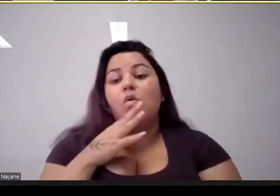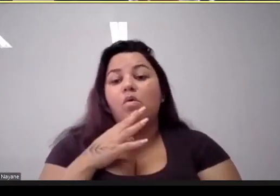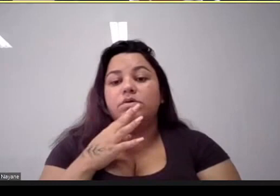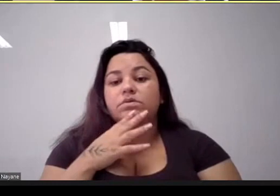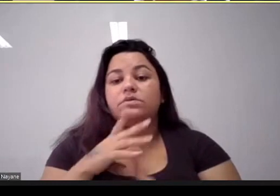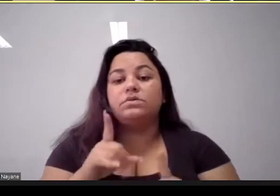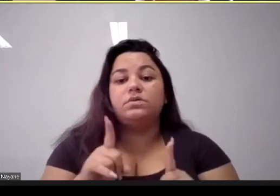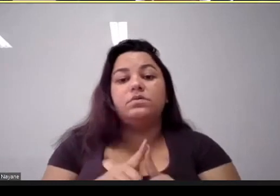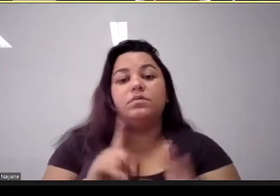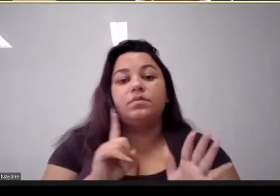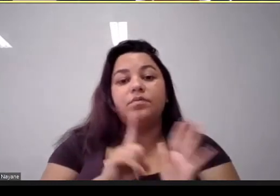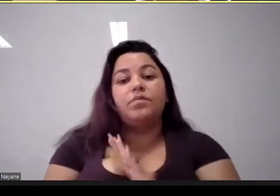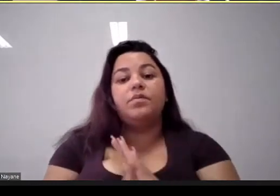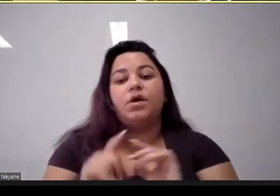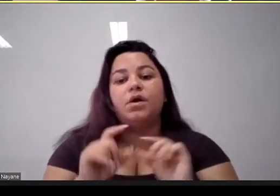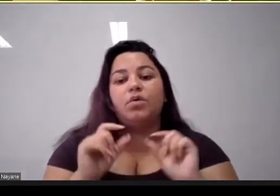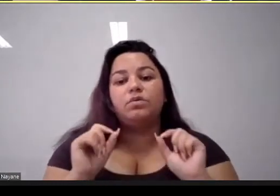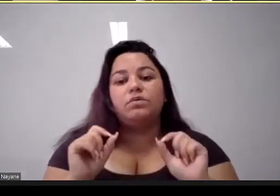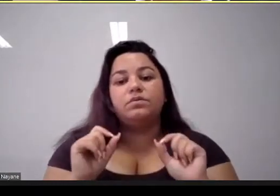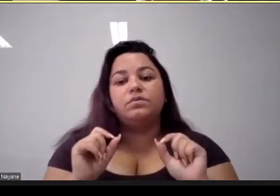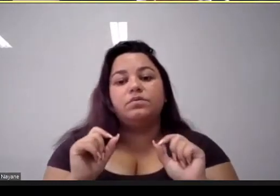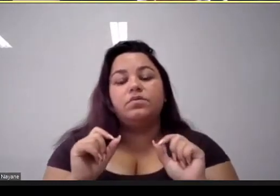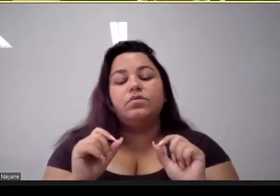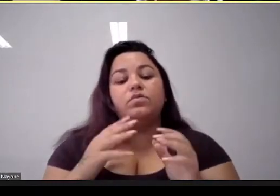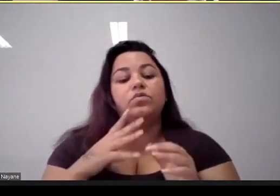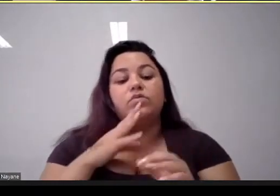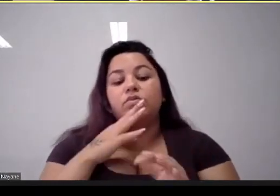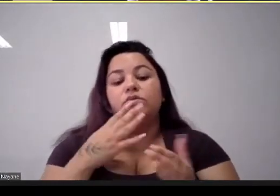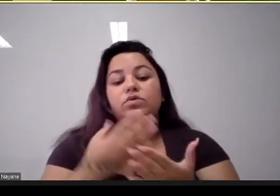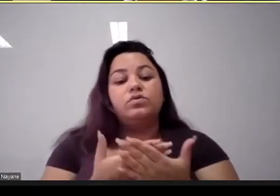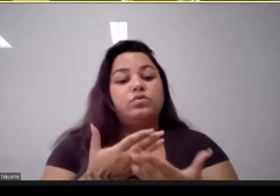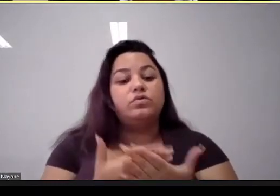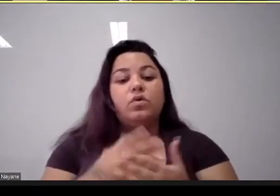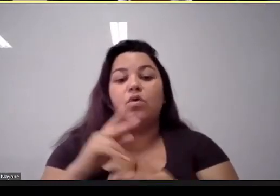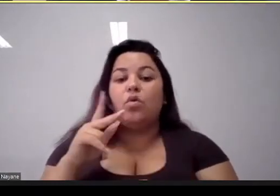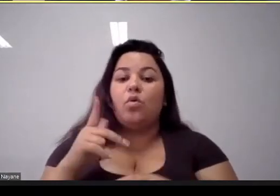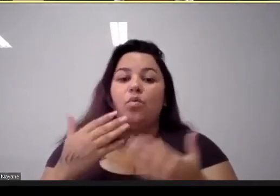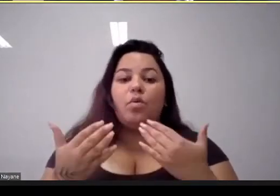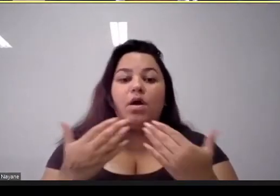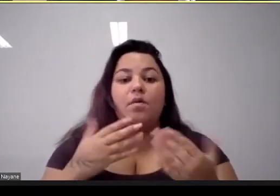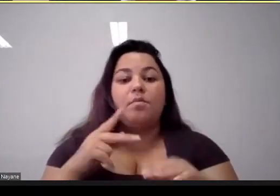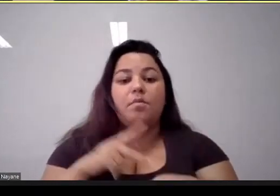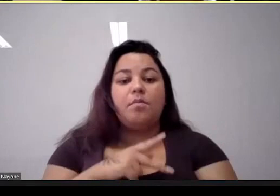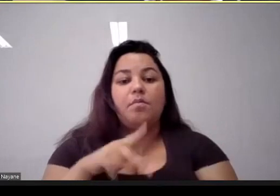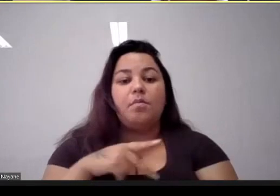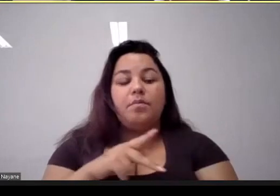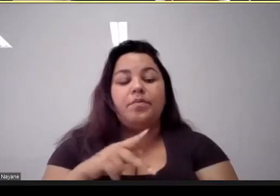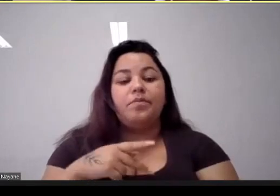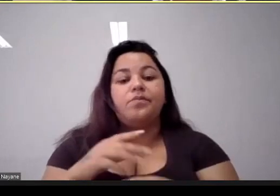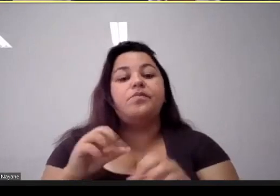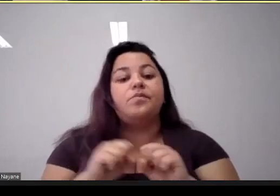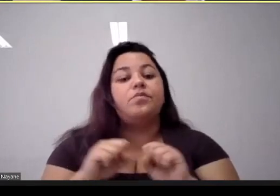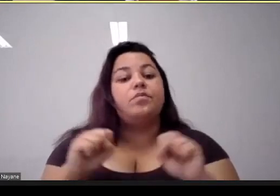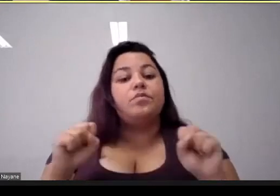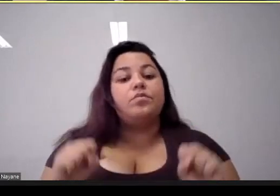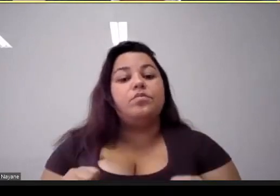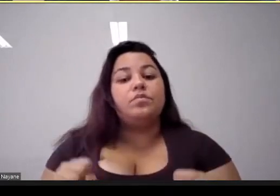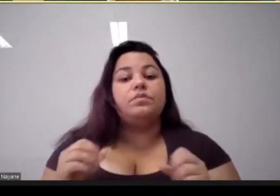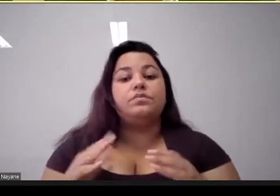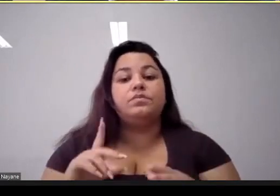And then the question is, do you know any studies comparing different countries that